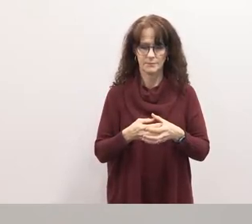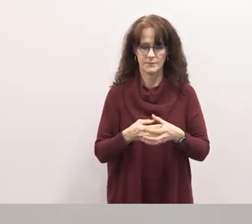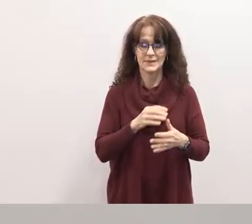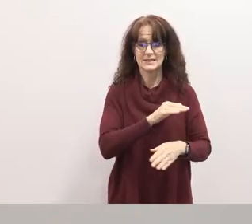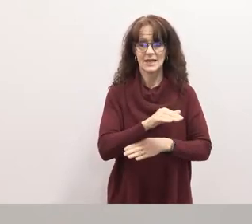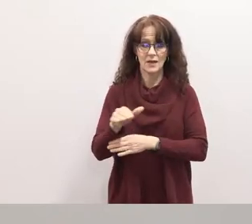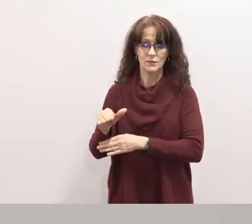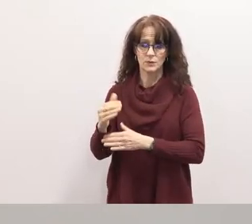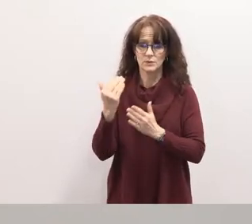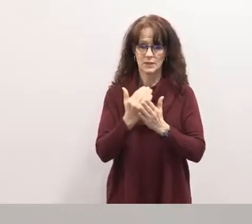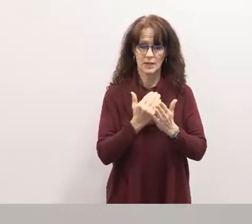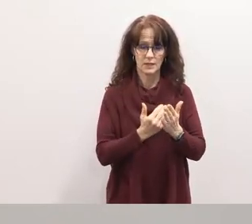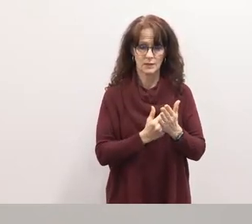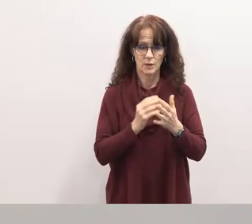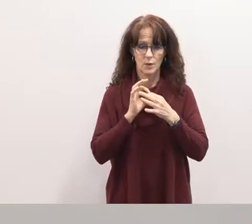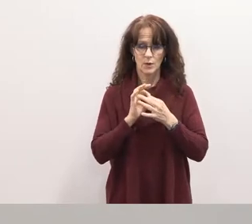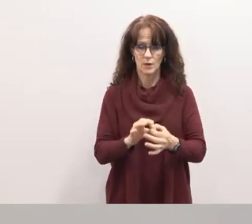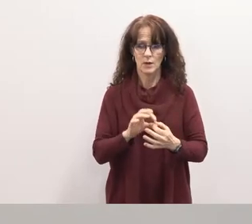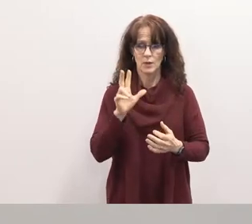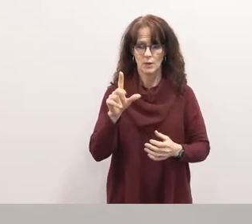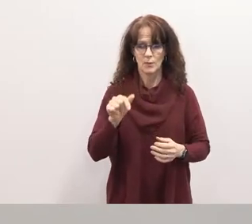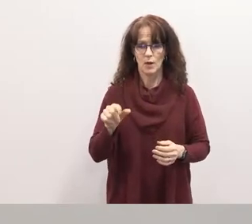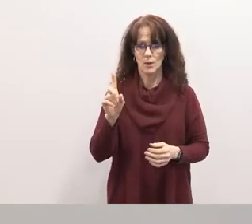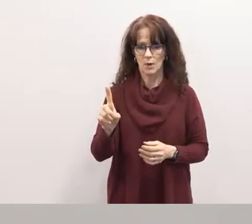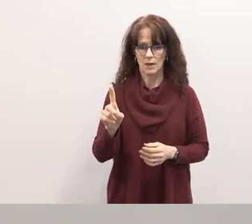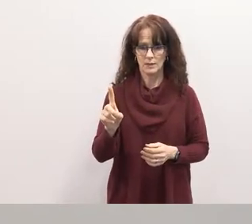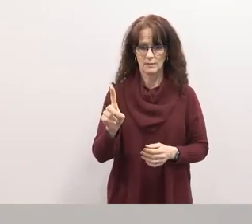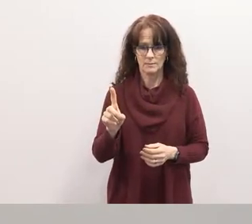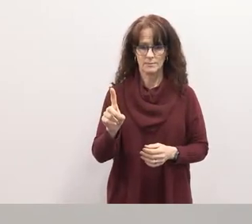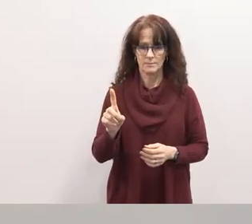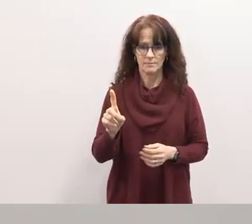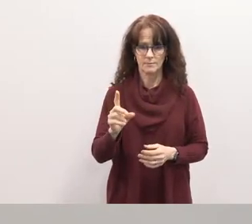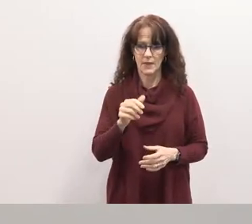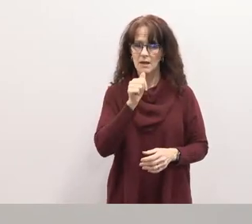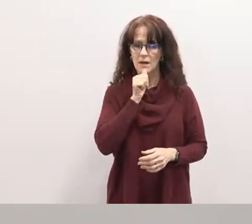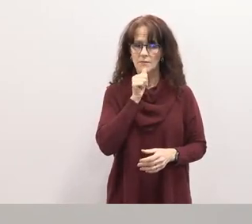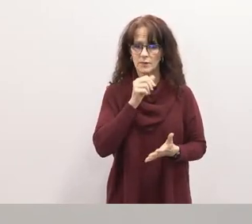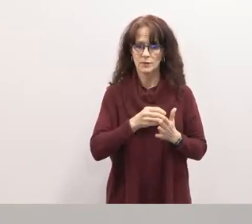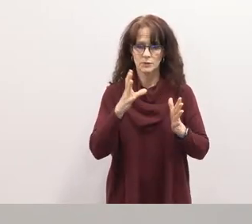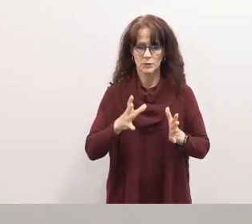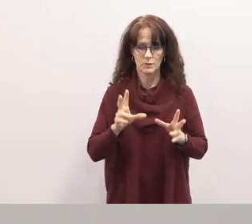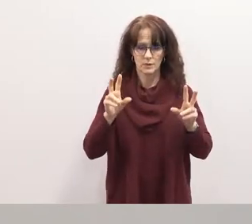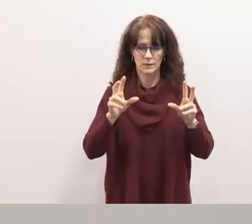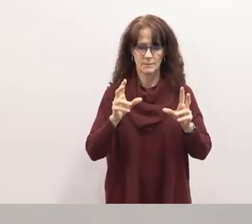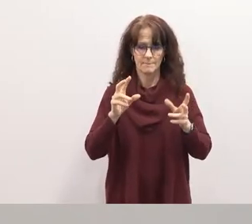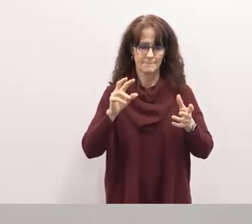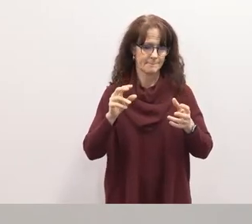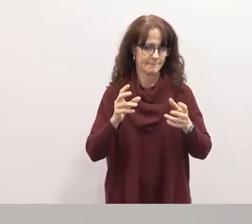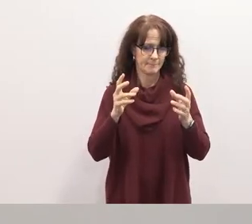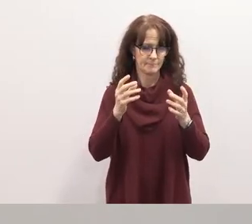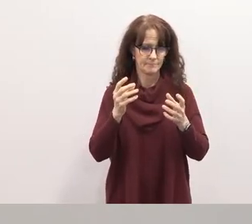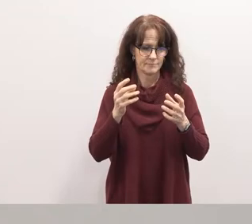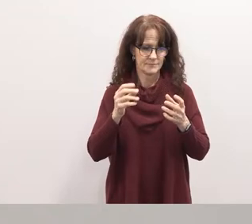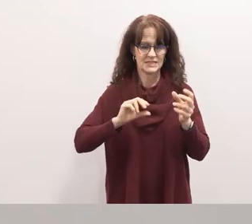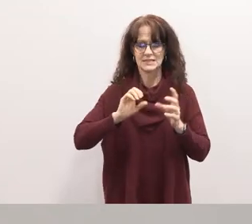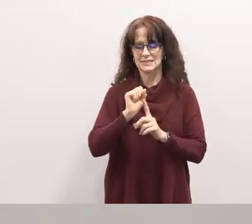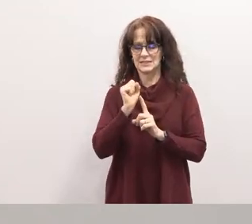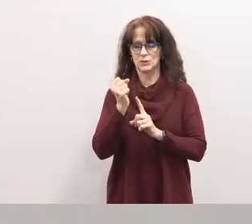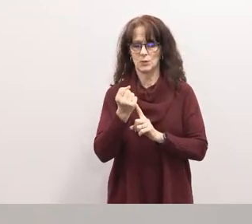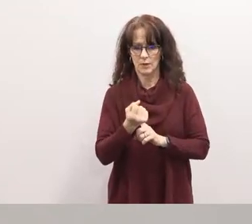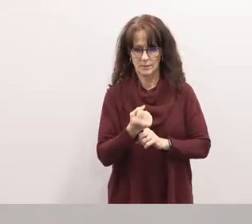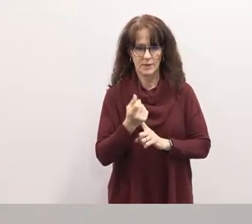afternoon's agenda, regarding item 3.1, confidential student matters, pursuant to California Education